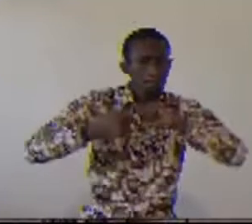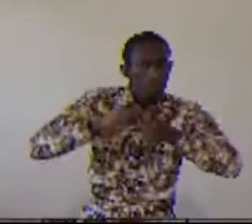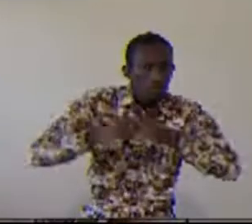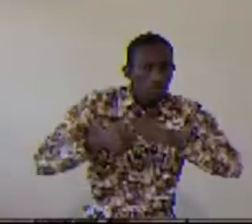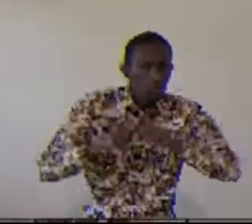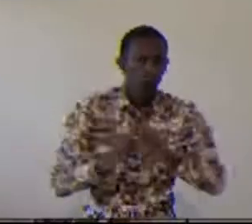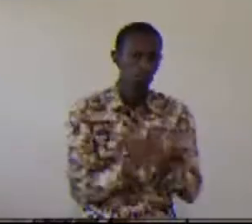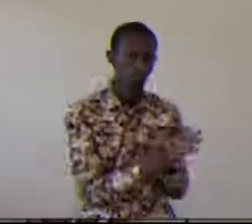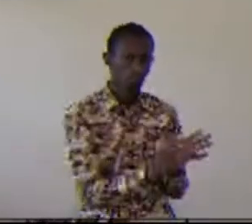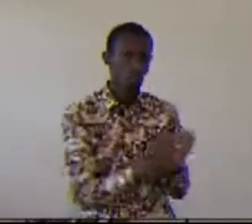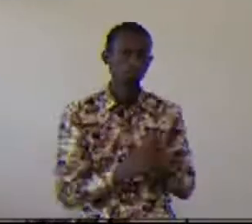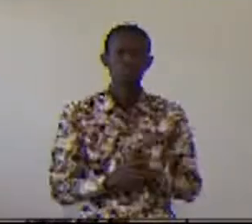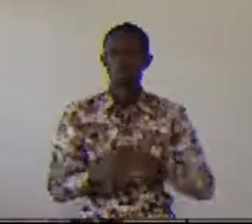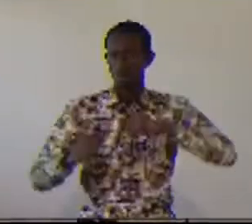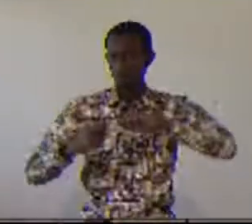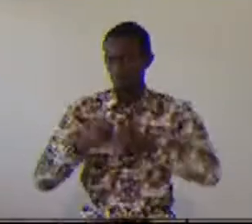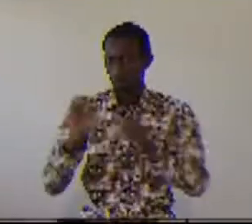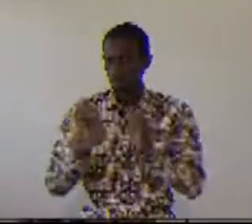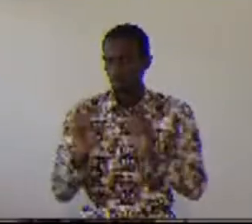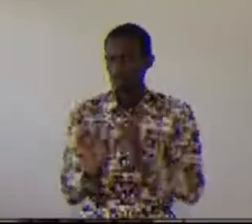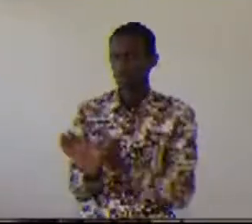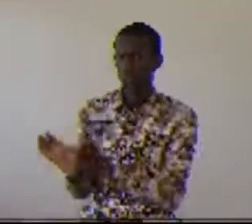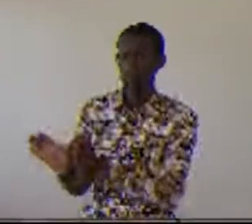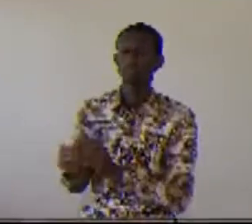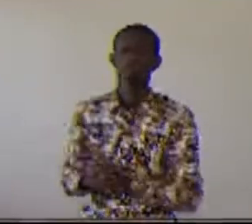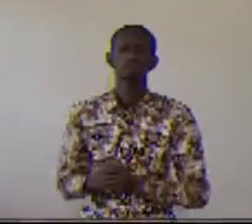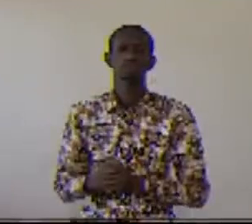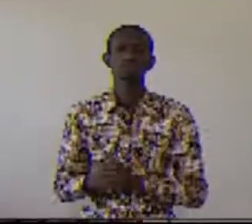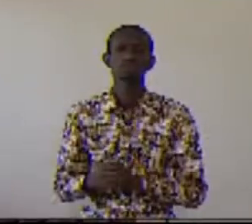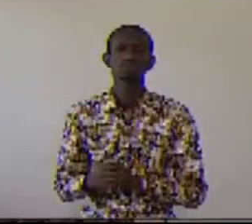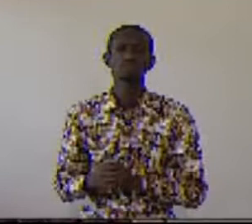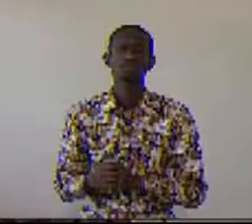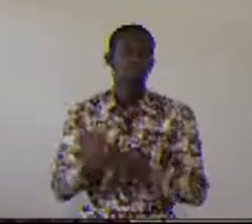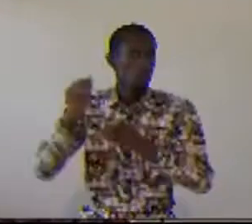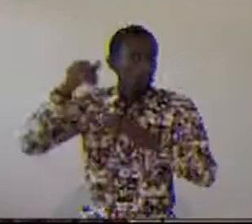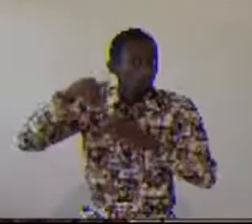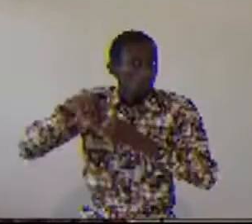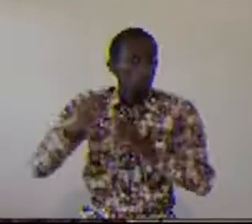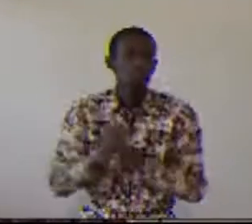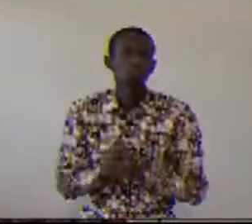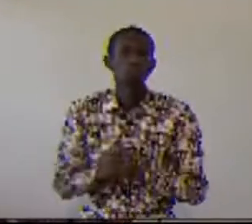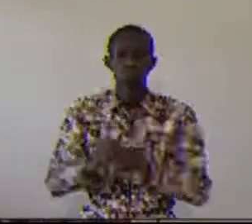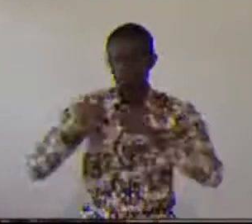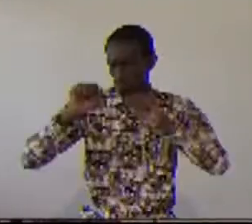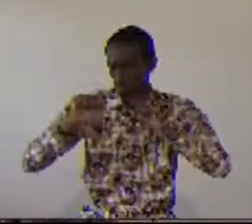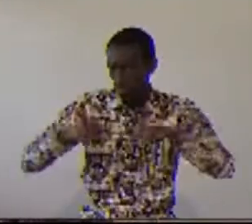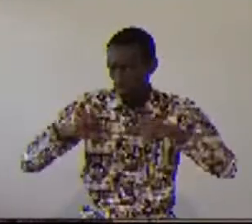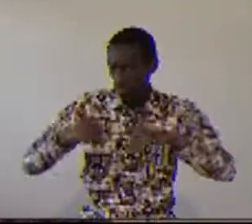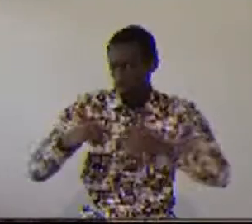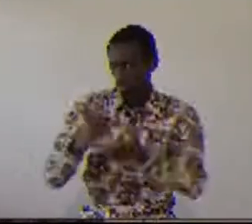with how hard a metal is or how soft a metal is, because it